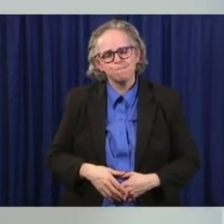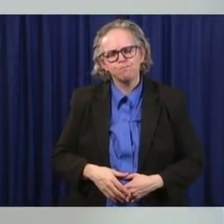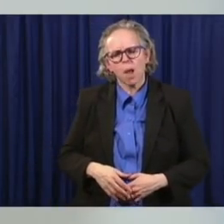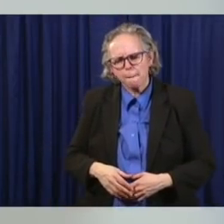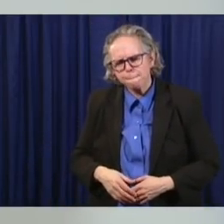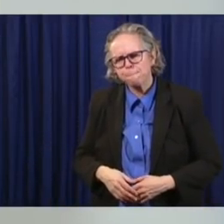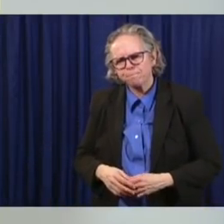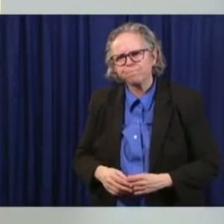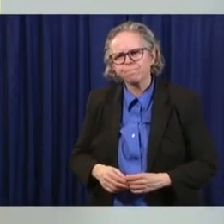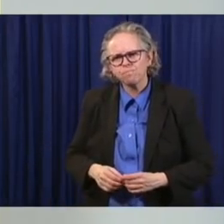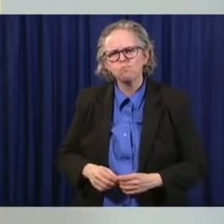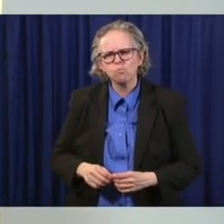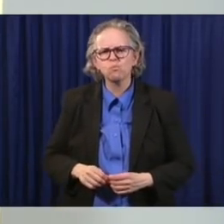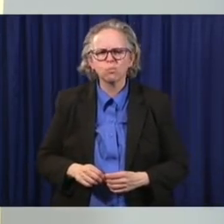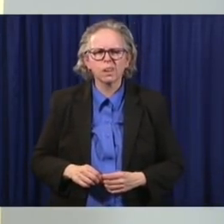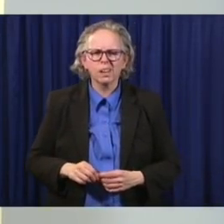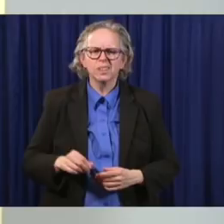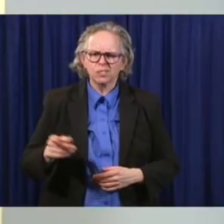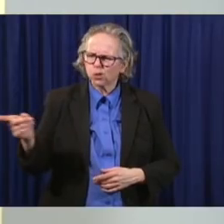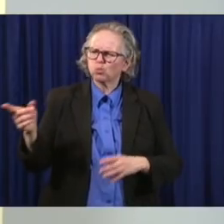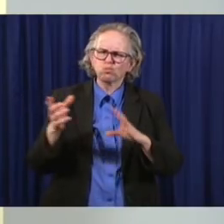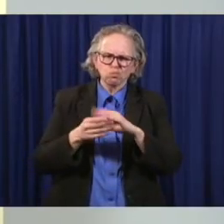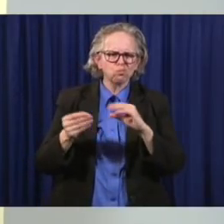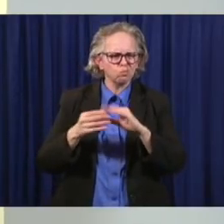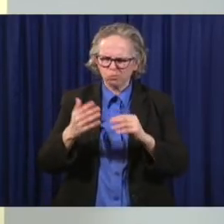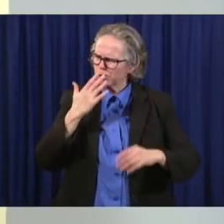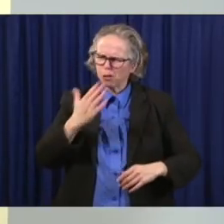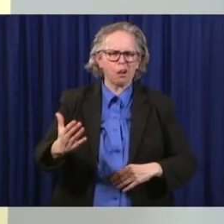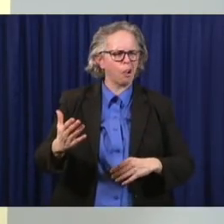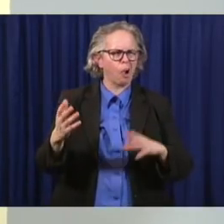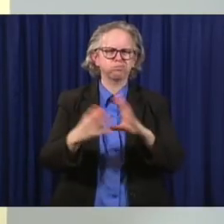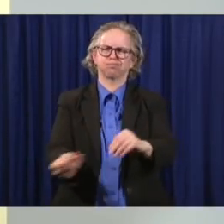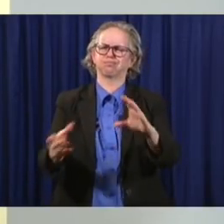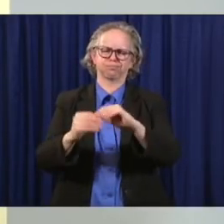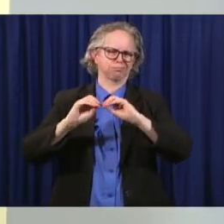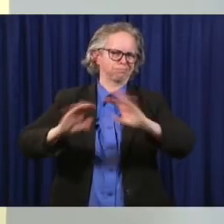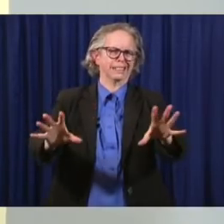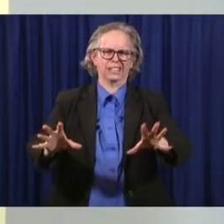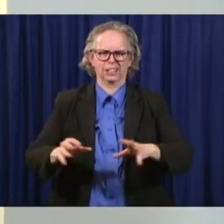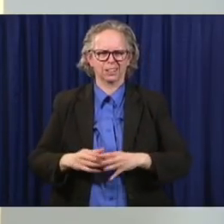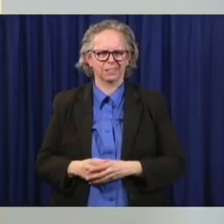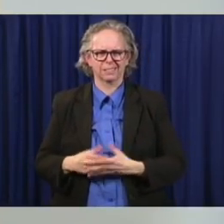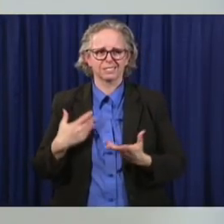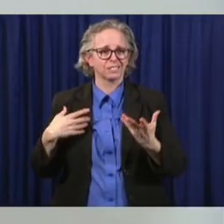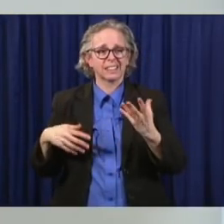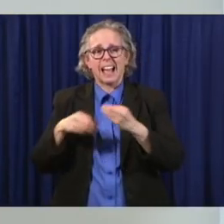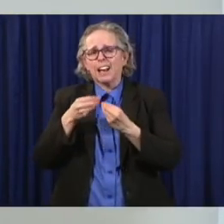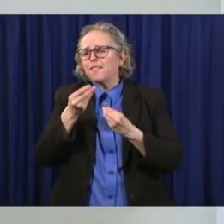you covered it well, and I want to just say just a couple things.